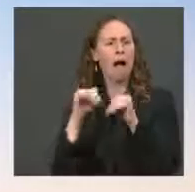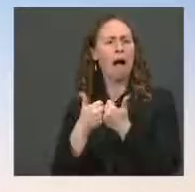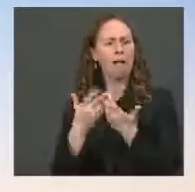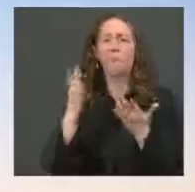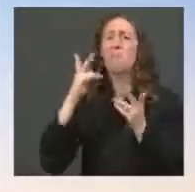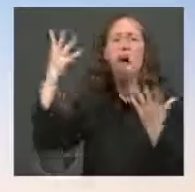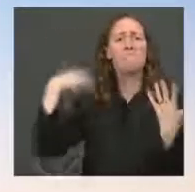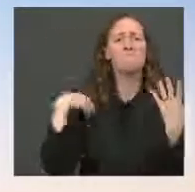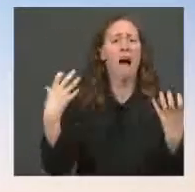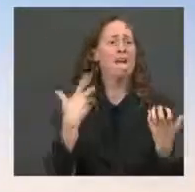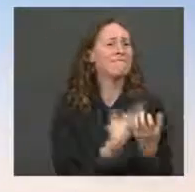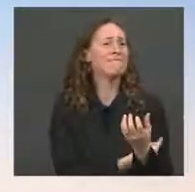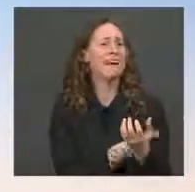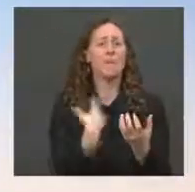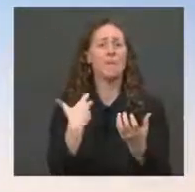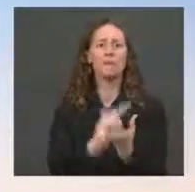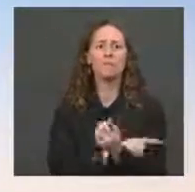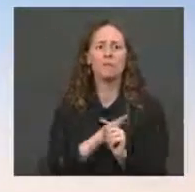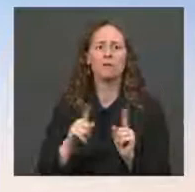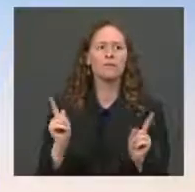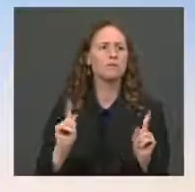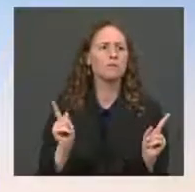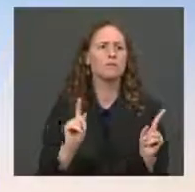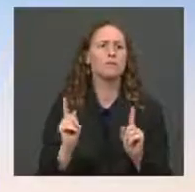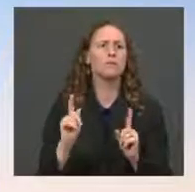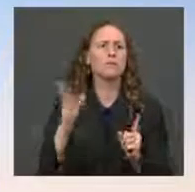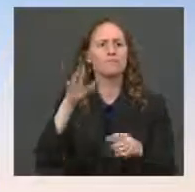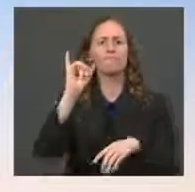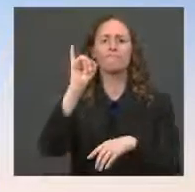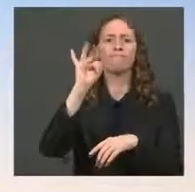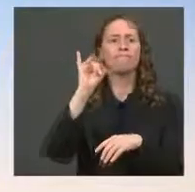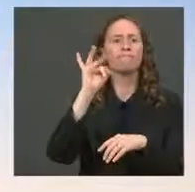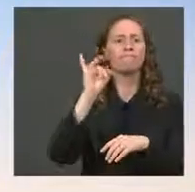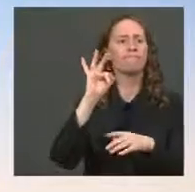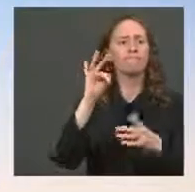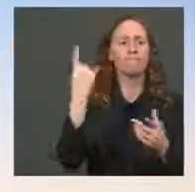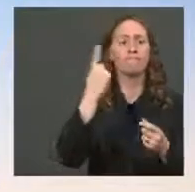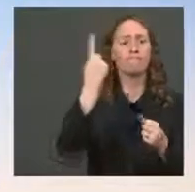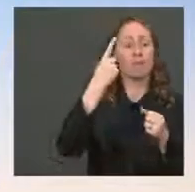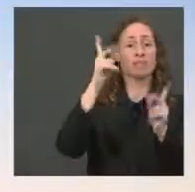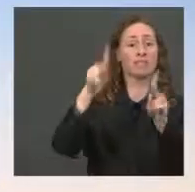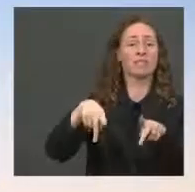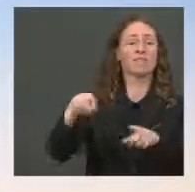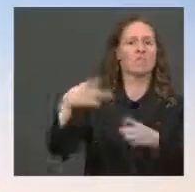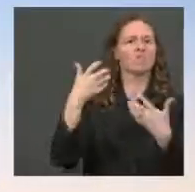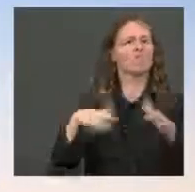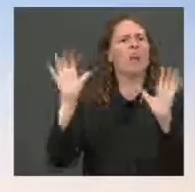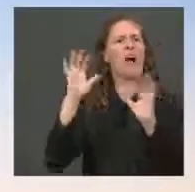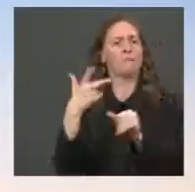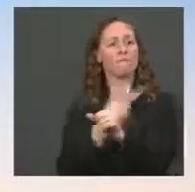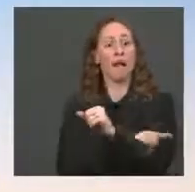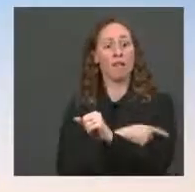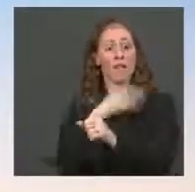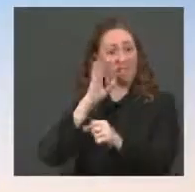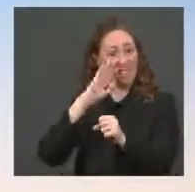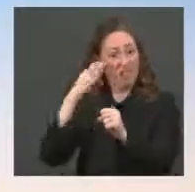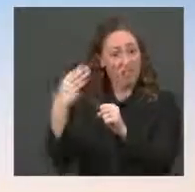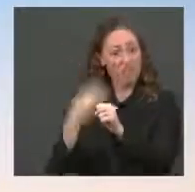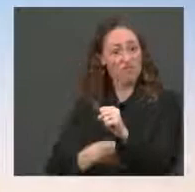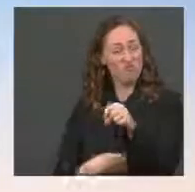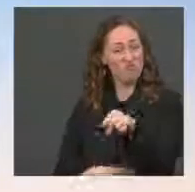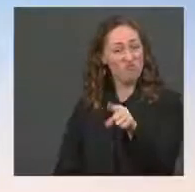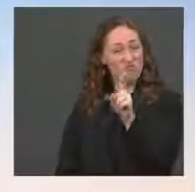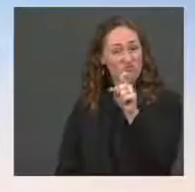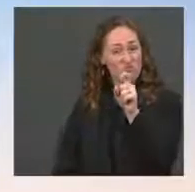should an employer do? Should an employer fire his workers? And then what? Well, there's a process of OSHA is going through the process of determining